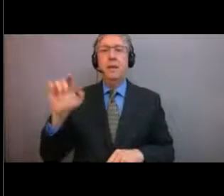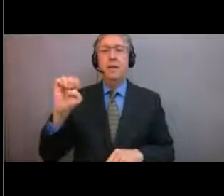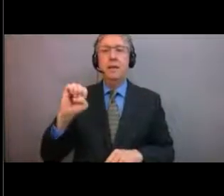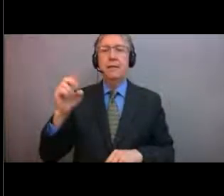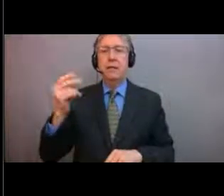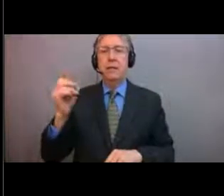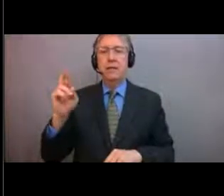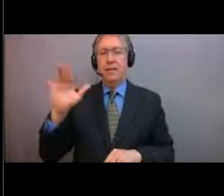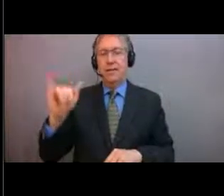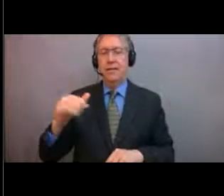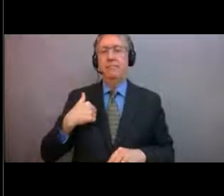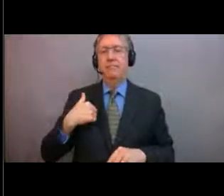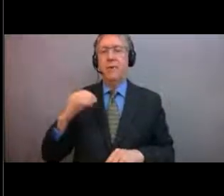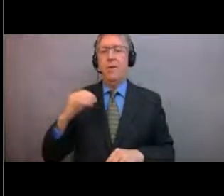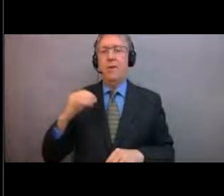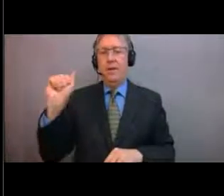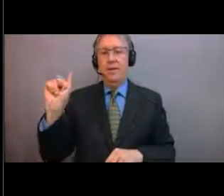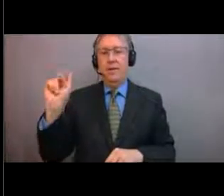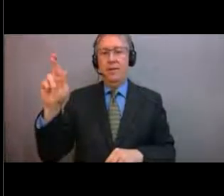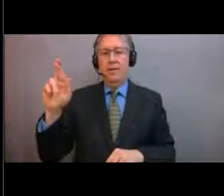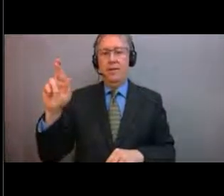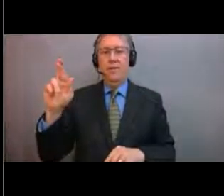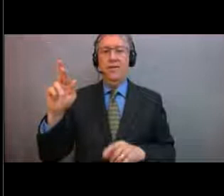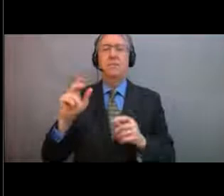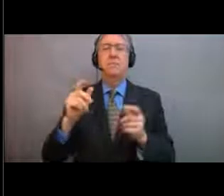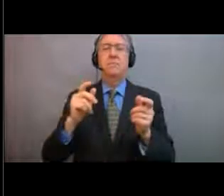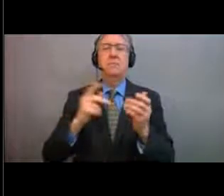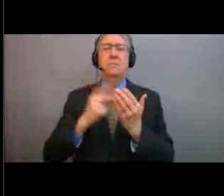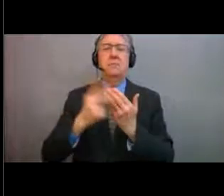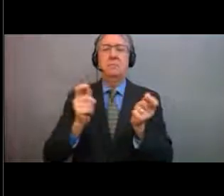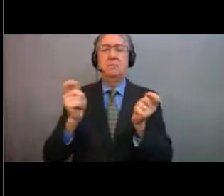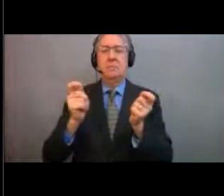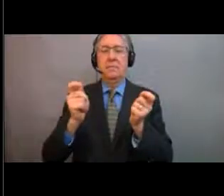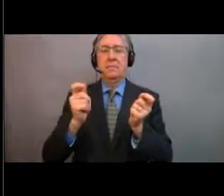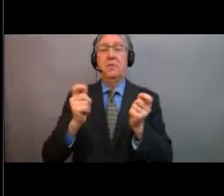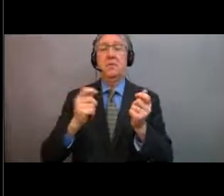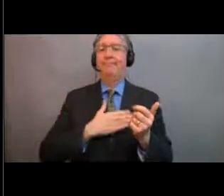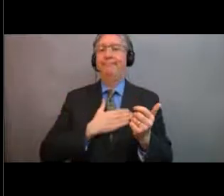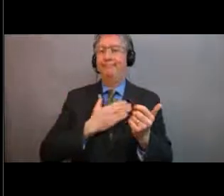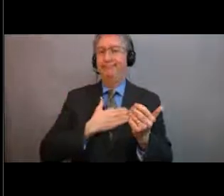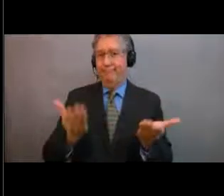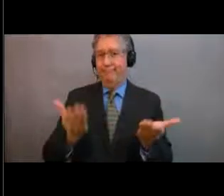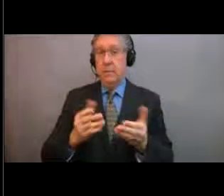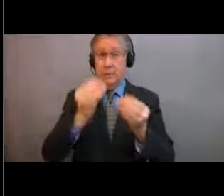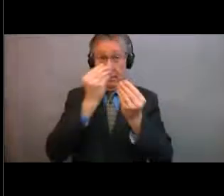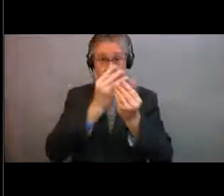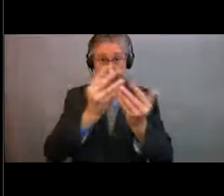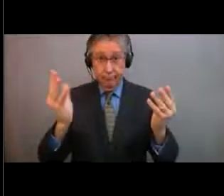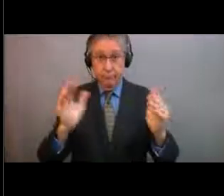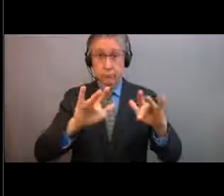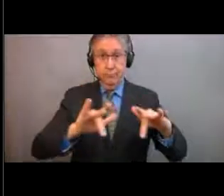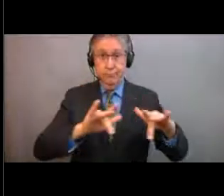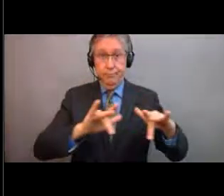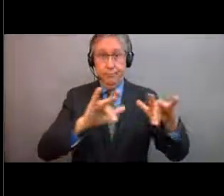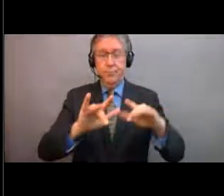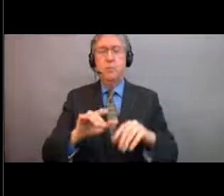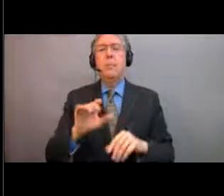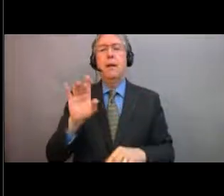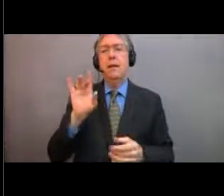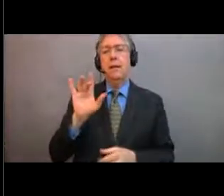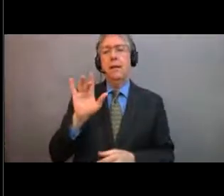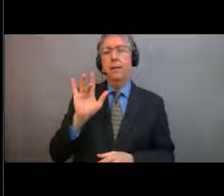we begin, I would like to notify everyone that this event is being recorded, and the closed captioning link can be found in the